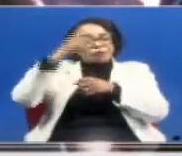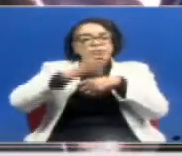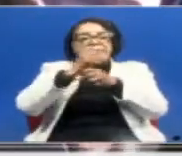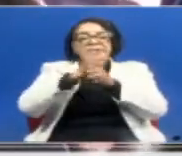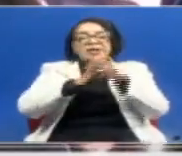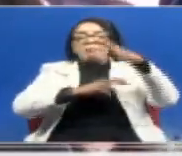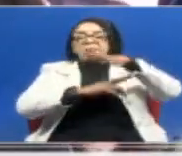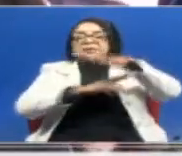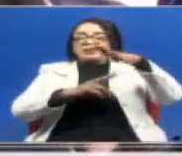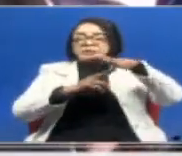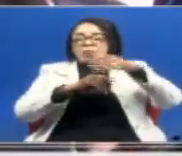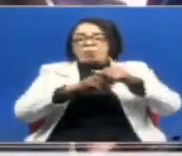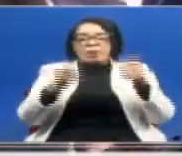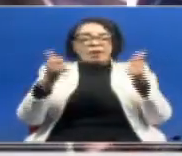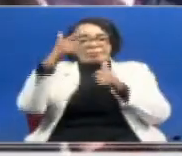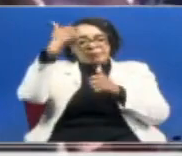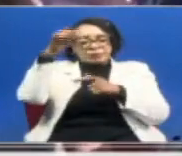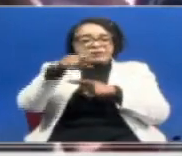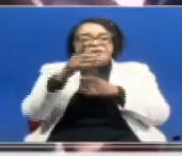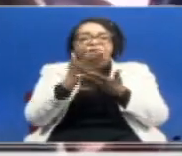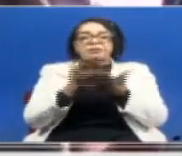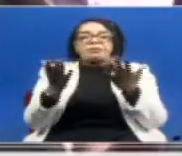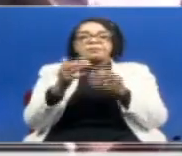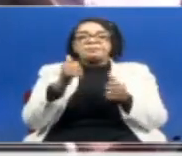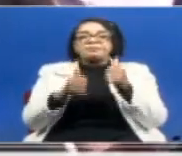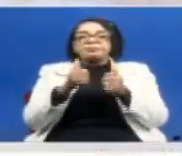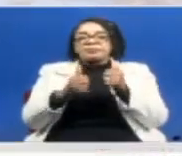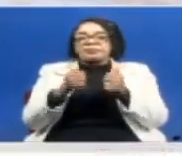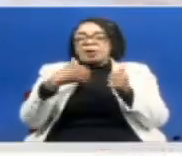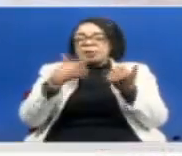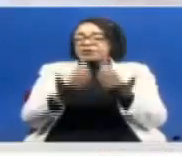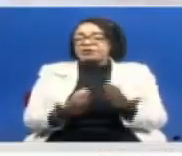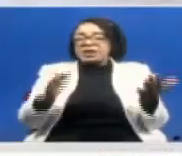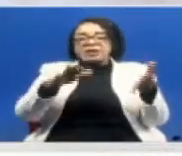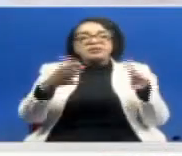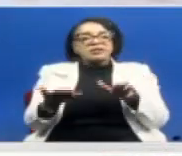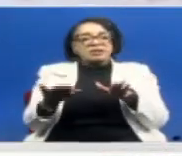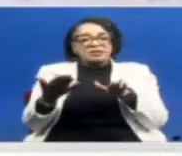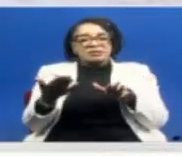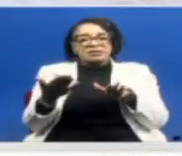Ramisi kwa sababu hii ni kitu ambayo inatuangamizia watoto wetu.